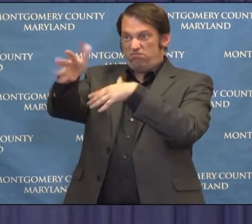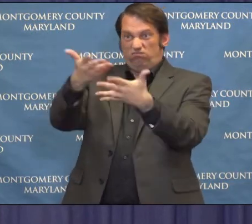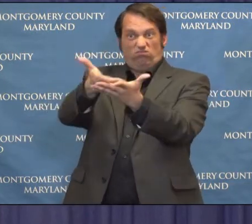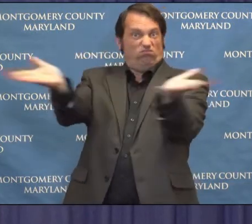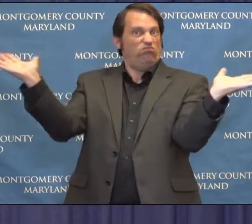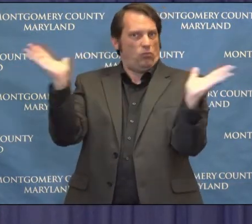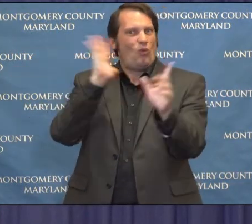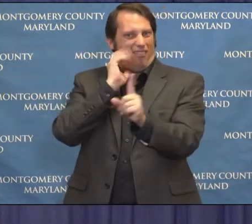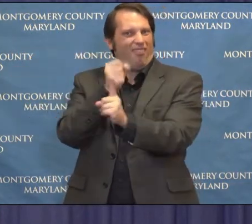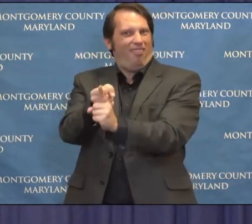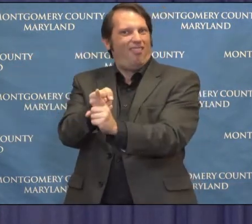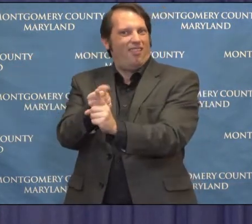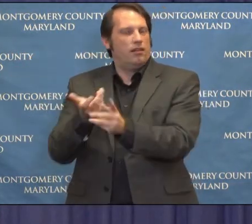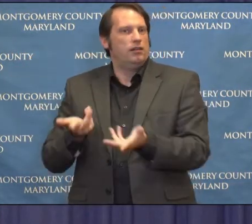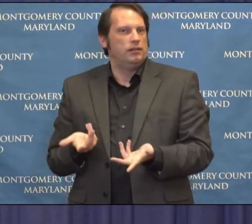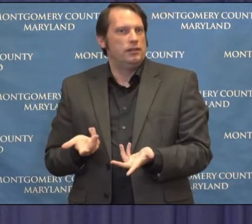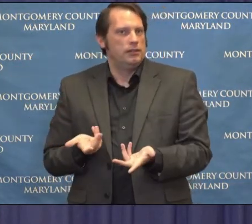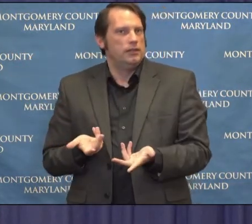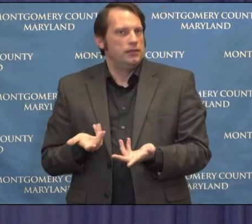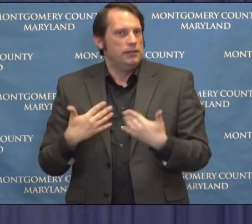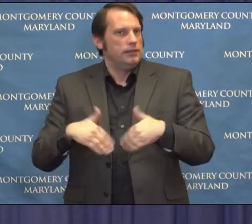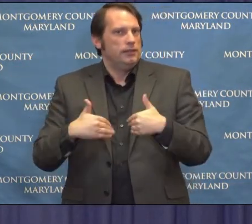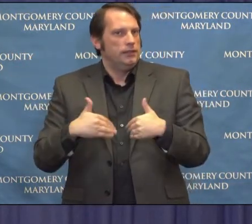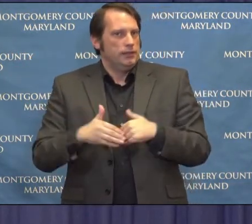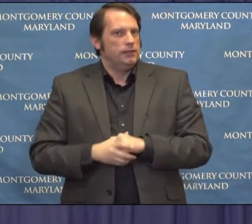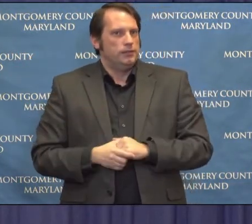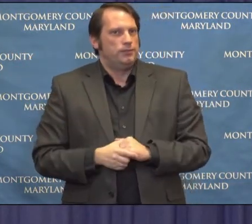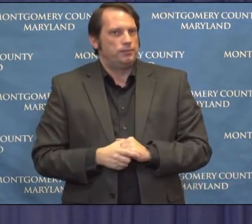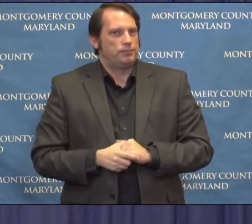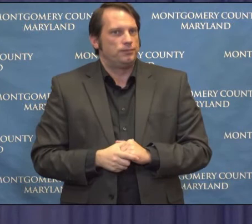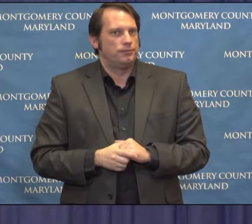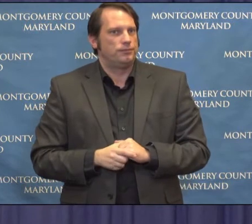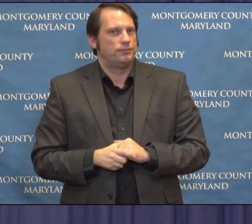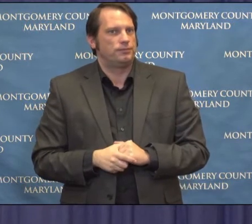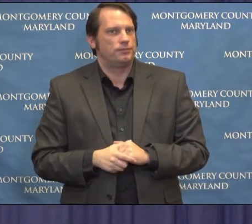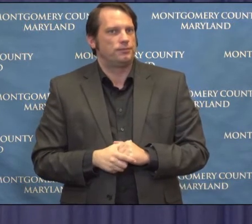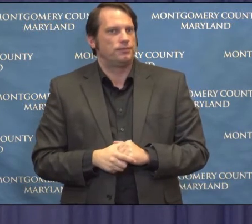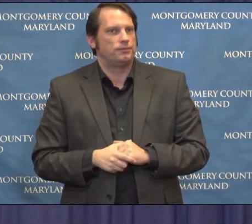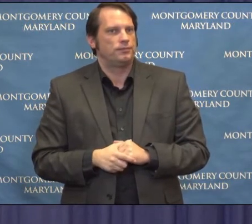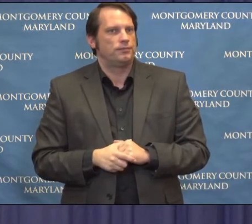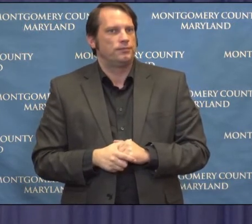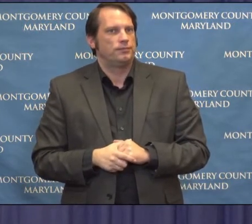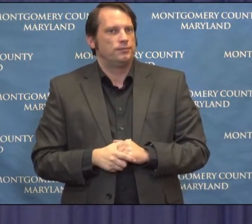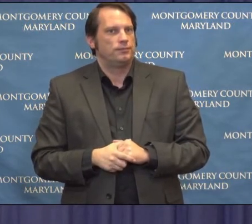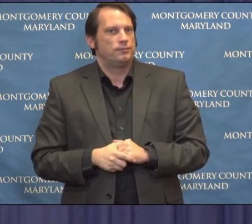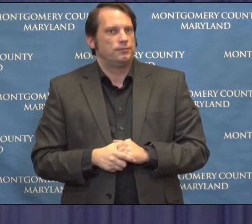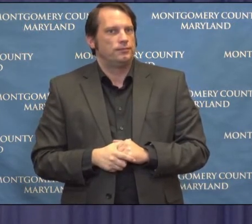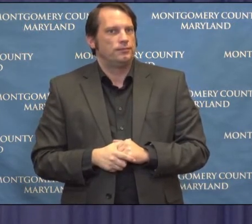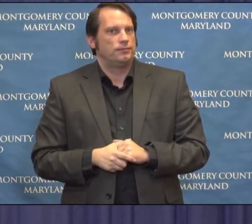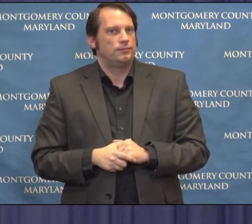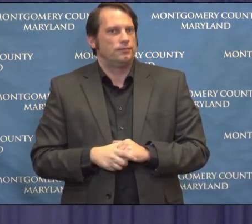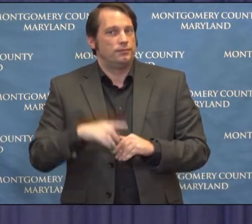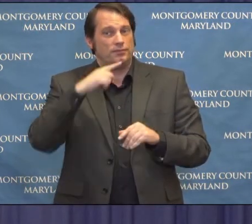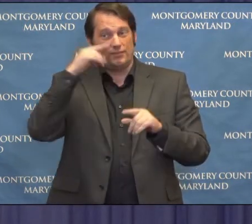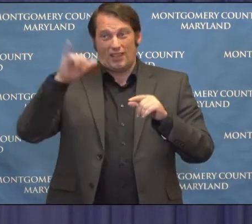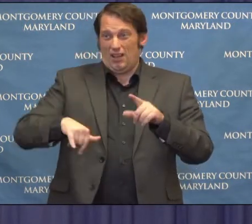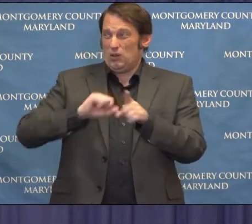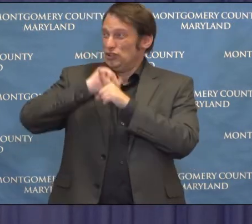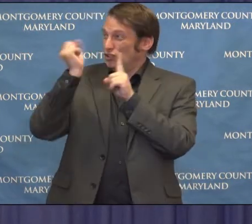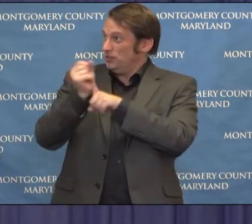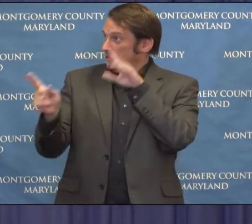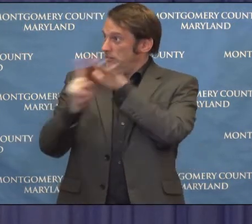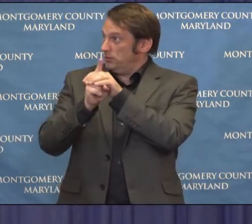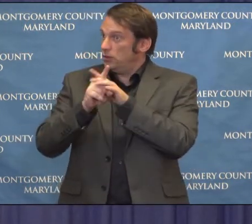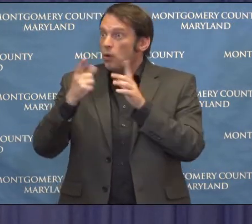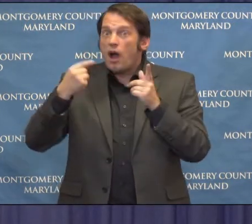ever been clear about the importance of the decisions we make, it is this. It's, you know, the epic fail